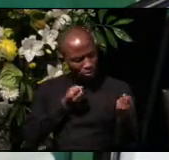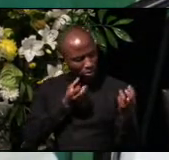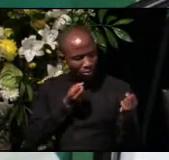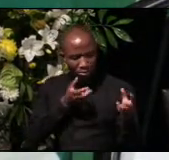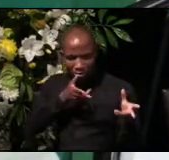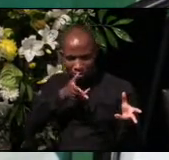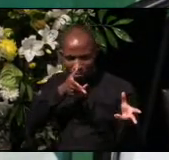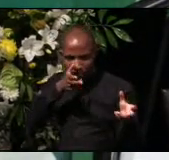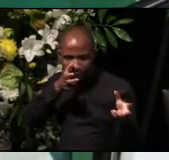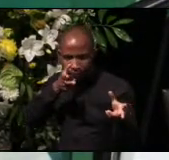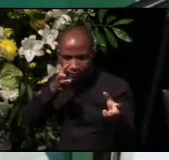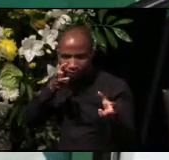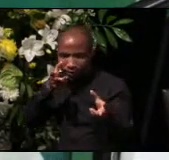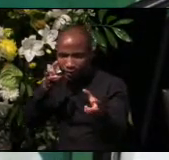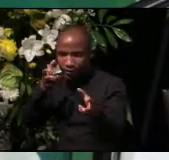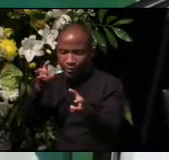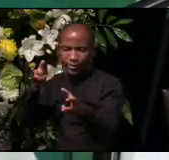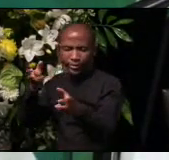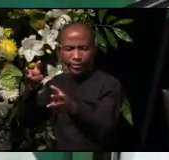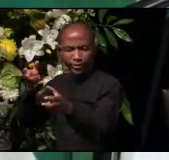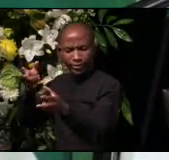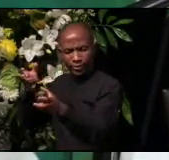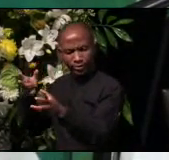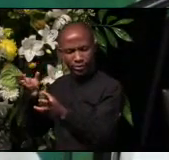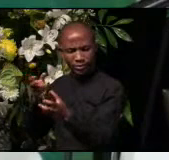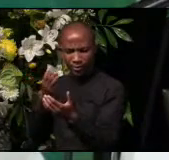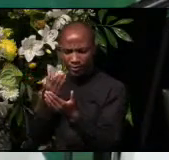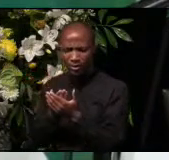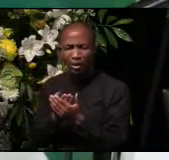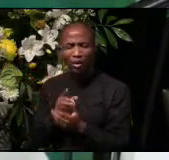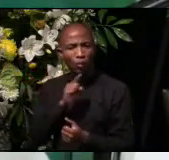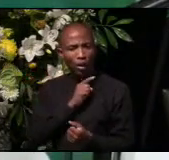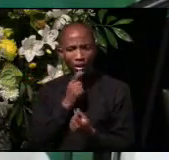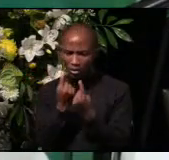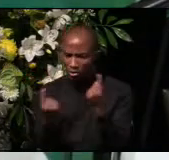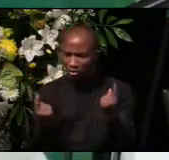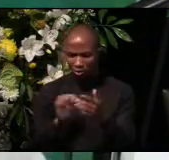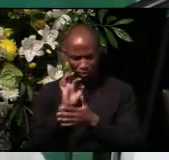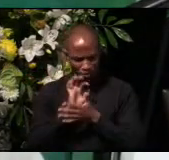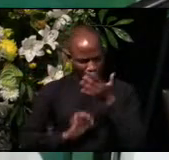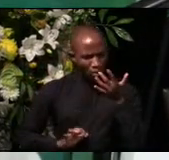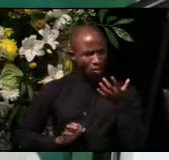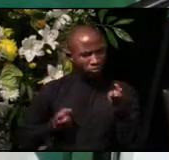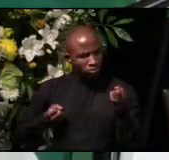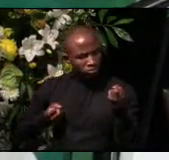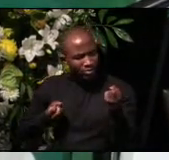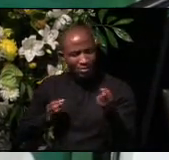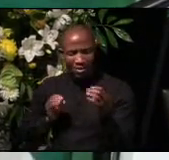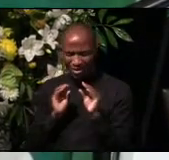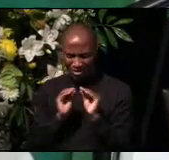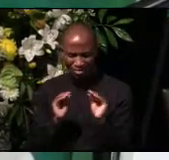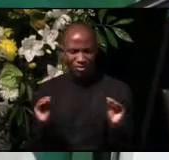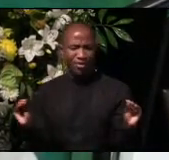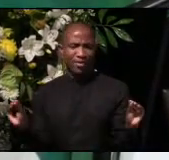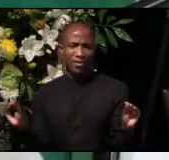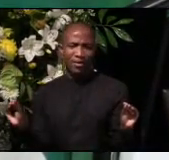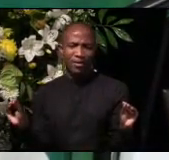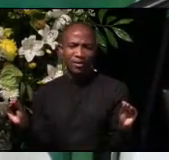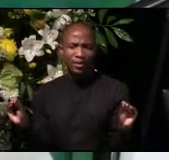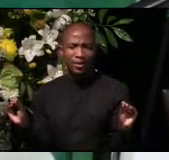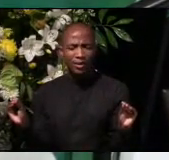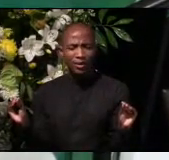I strongly believe that we all have a story to tell and it's only on the basis